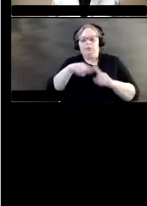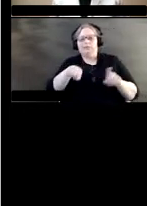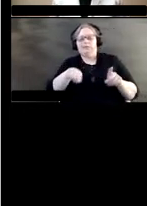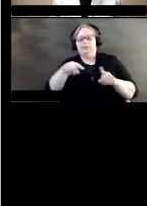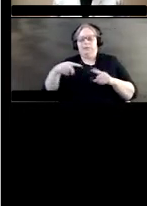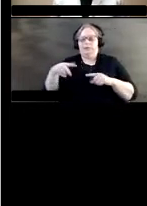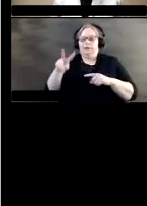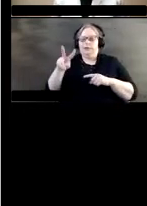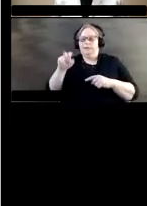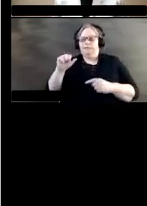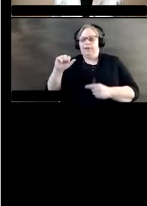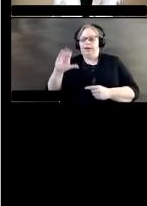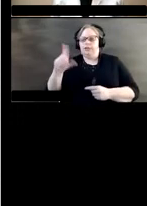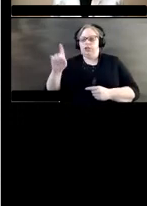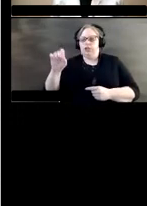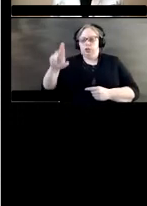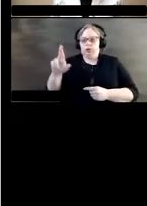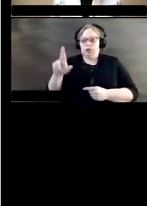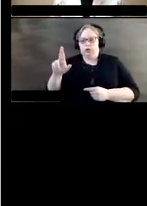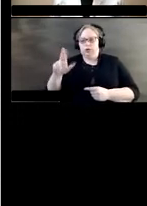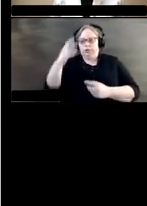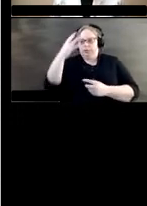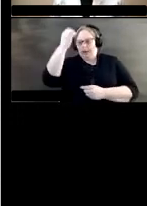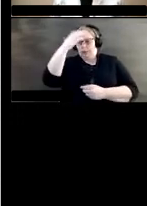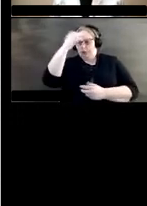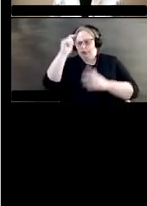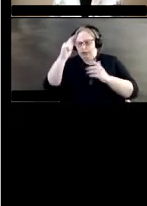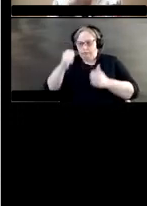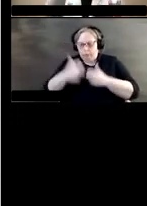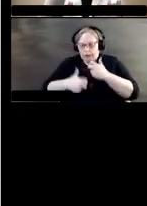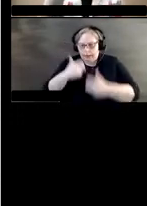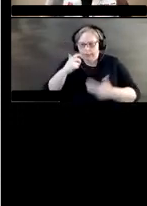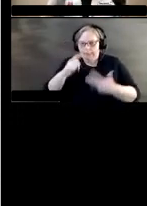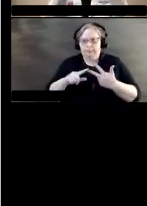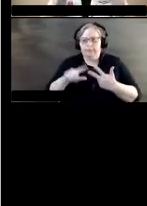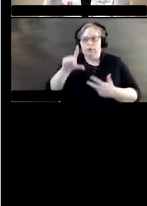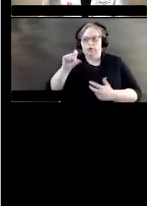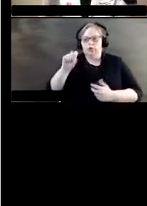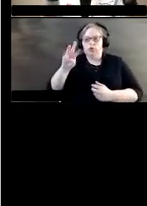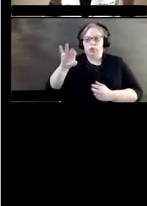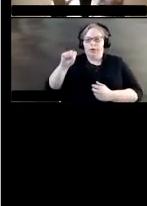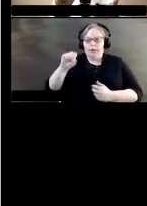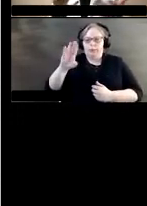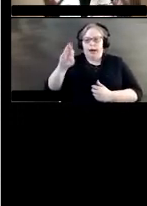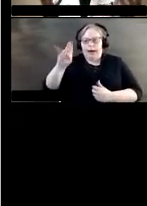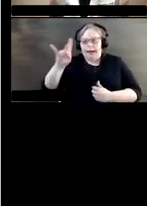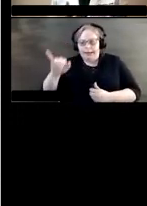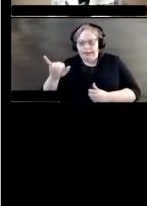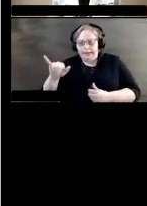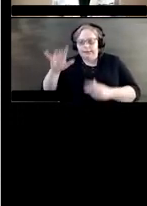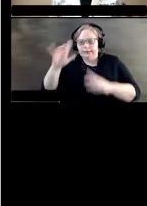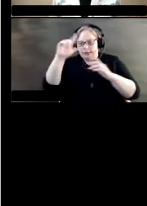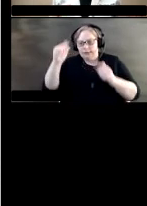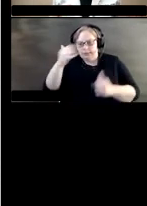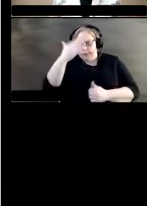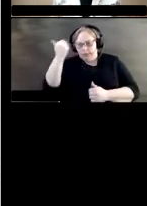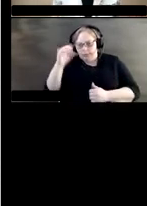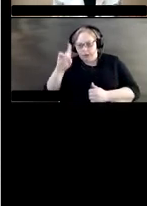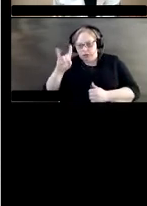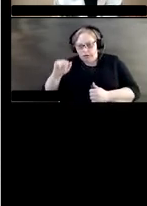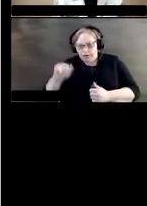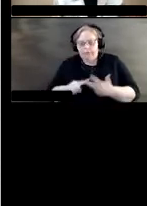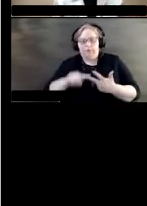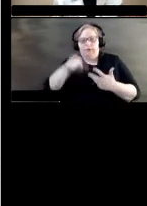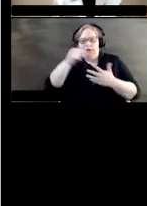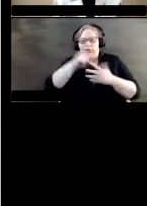We call it vascular dementia. There's Lewy body dementia. There's frontal temporal dementias. There's a lot of different types